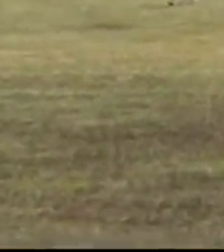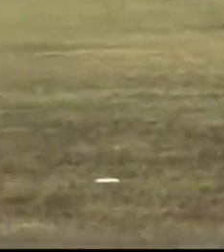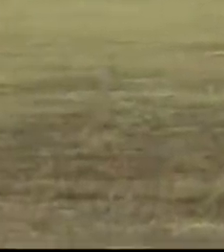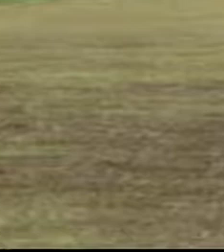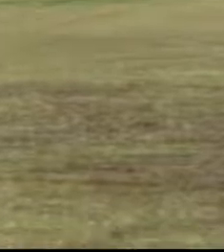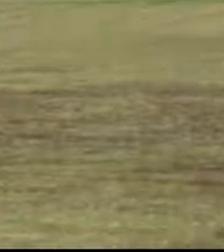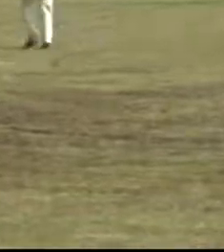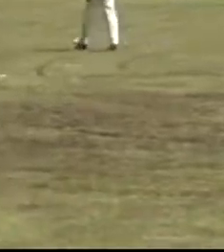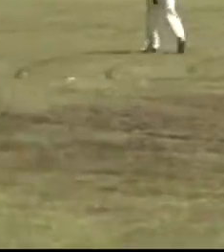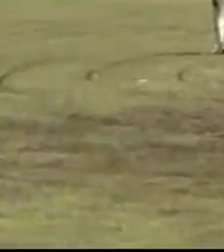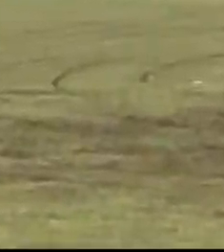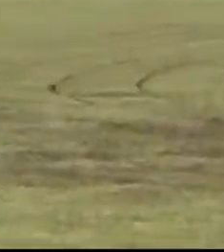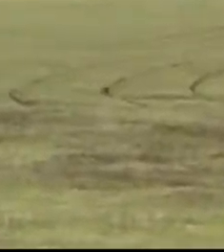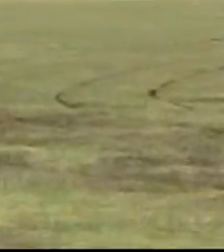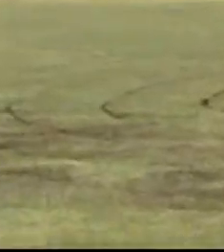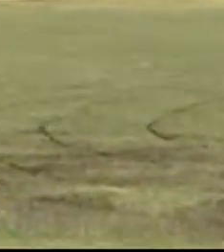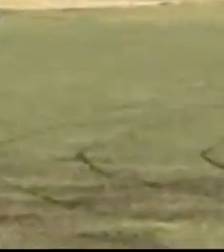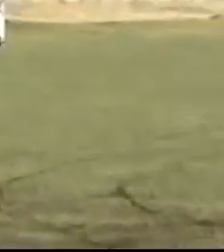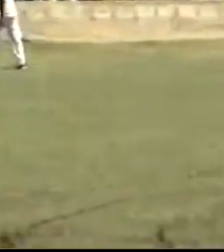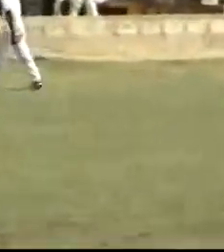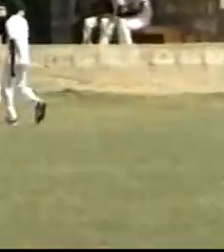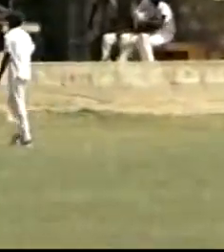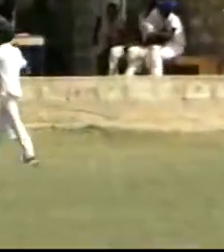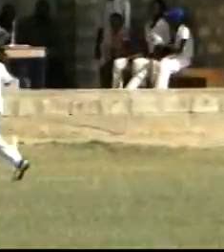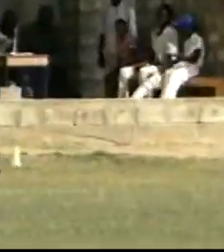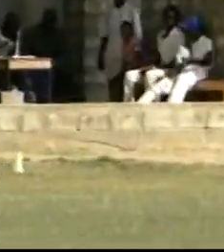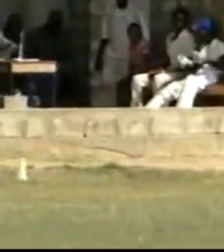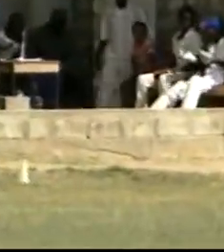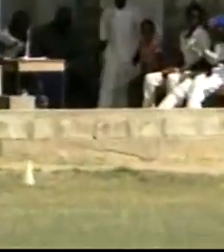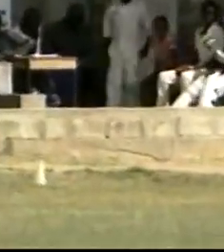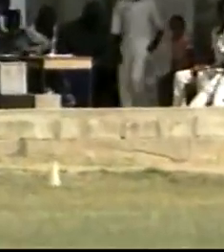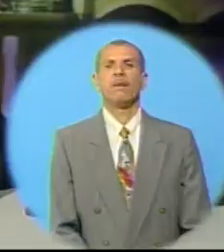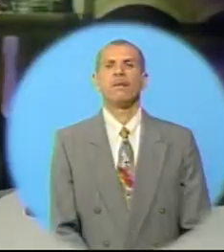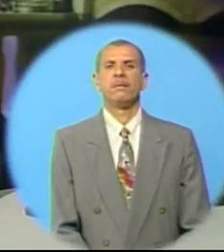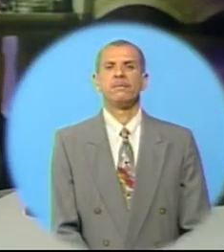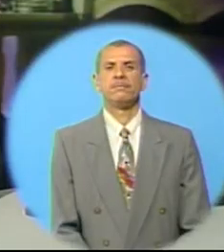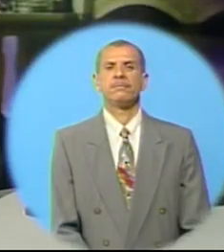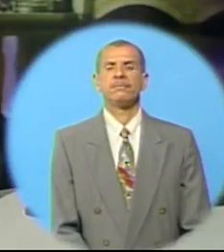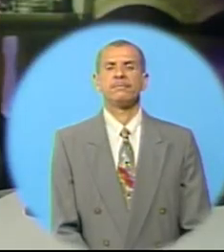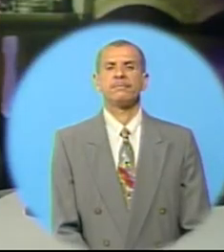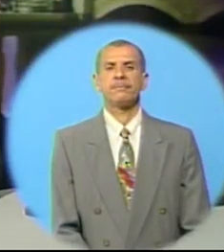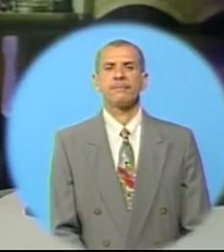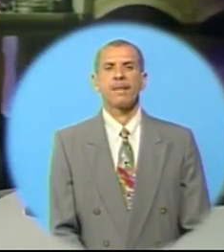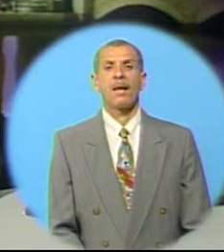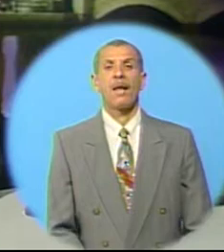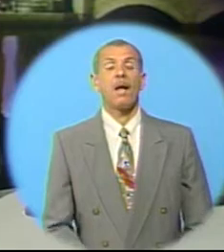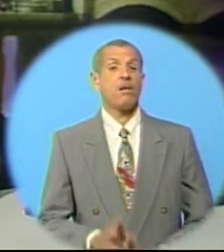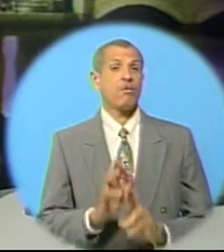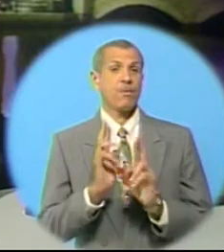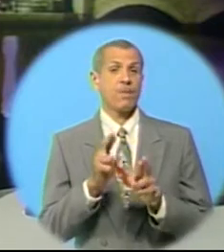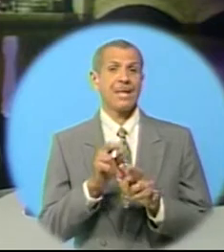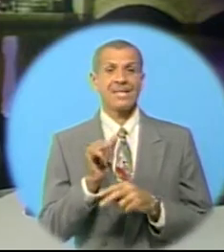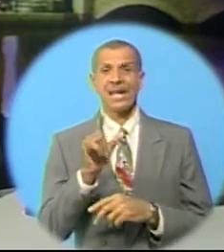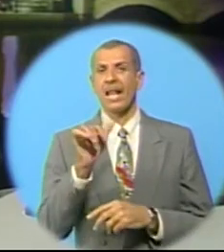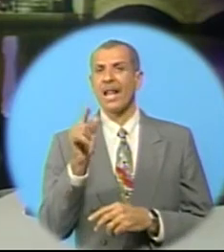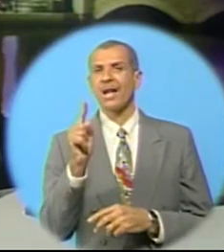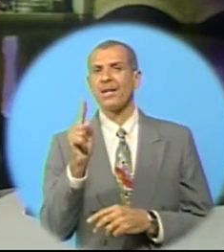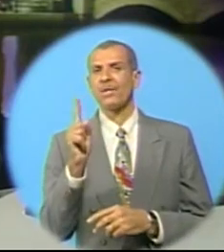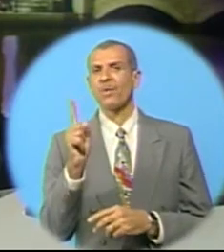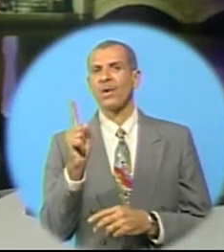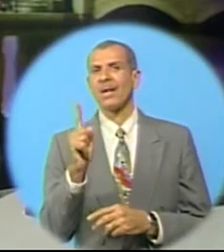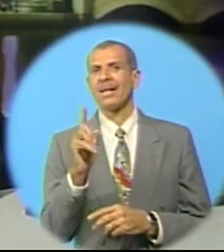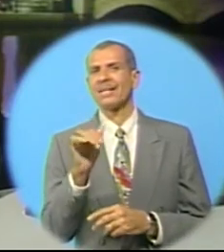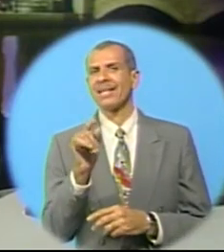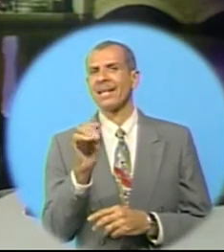unbeaten on 29. Damien Best, CBC Sports. And in reply, St. Leonard's were scheduled out for